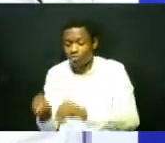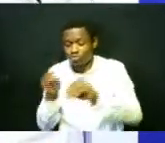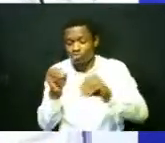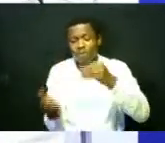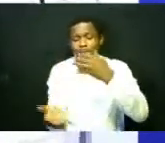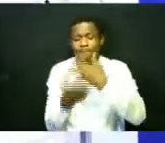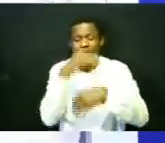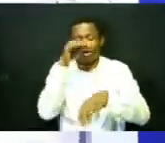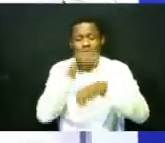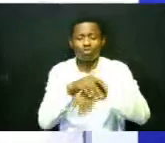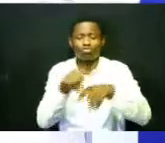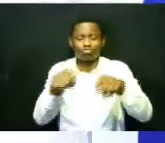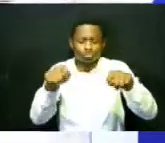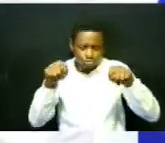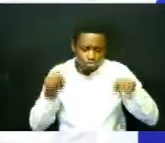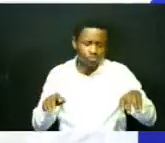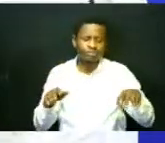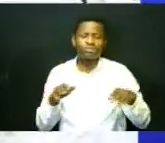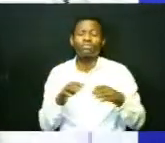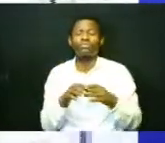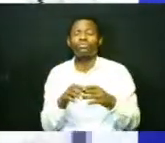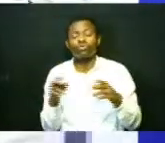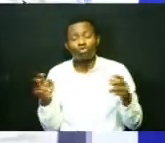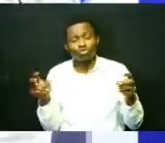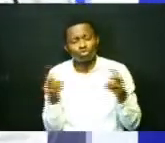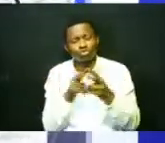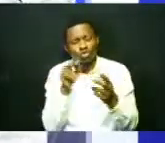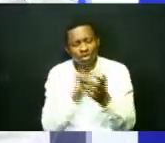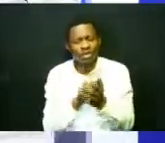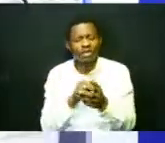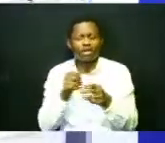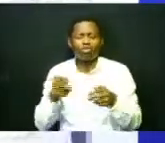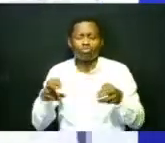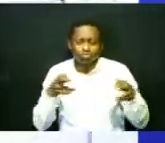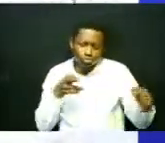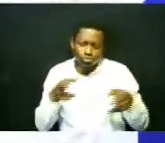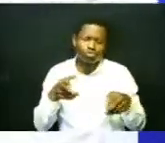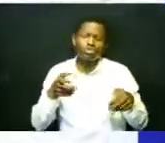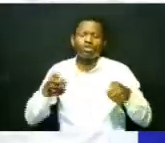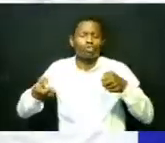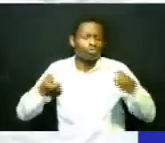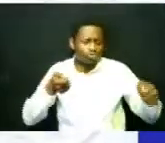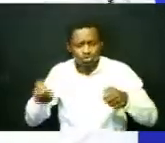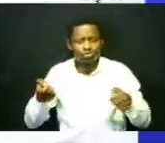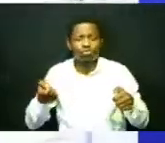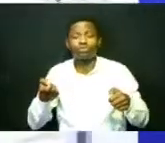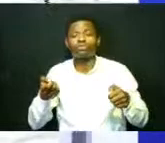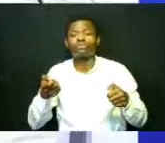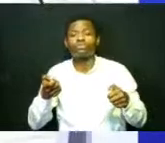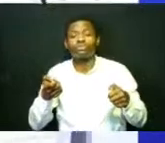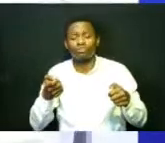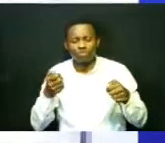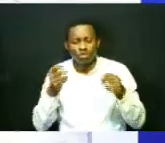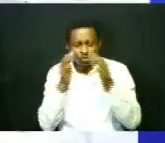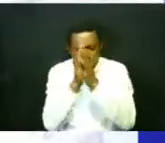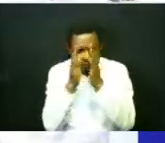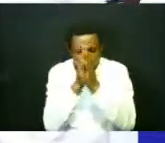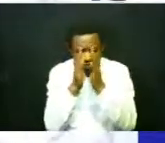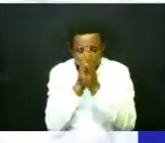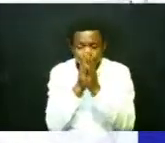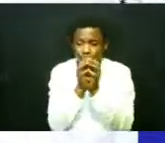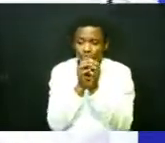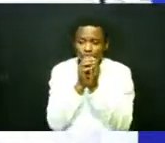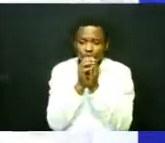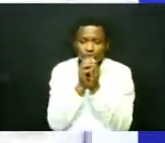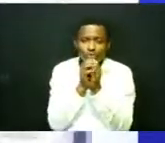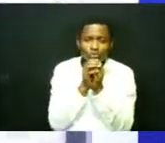throne. Amen. So that we will be able to rule and reign. Amen. In this life, shall we pray? Shall